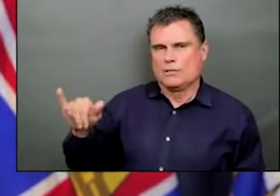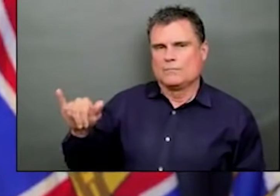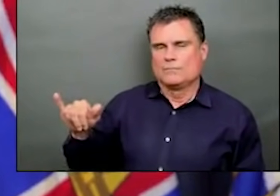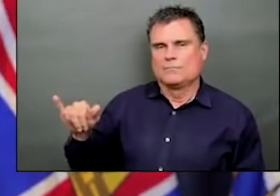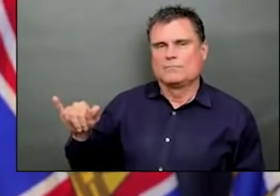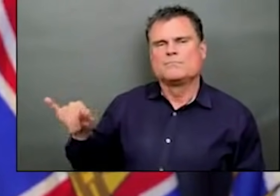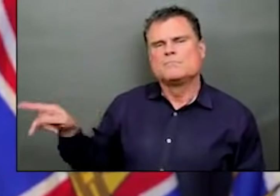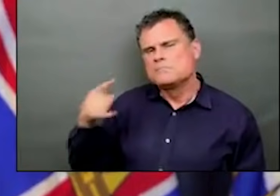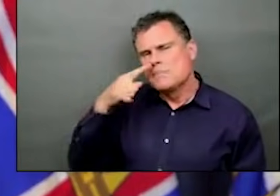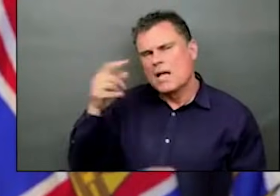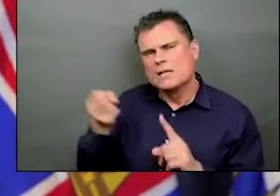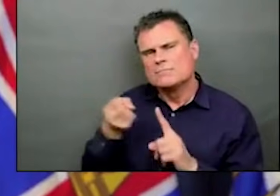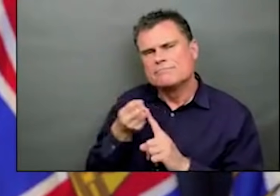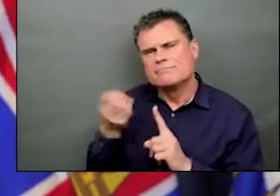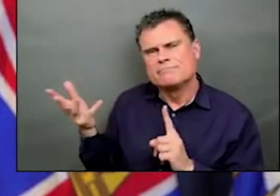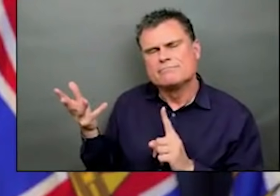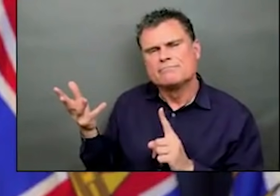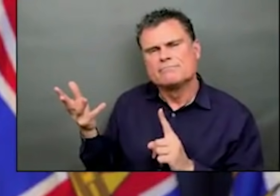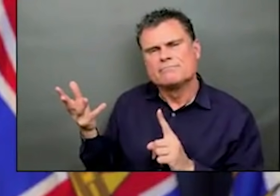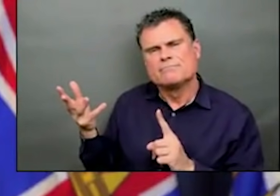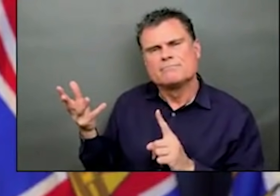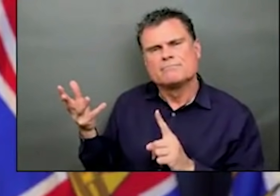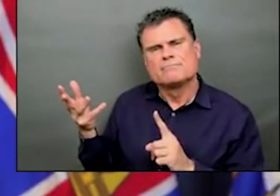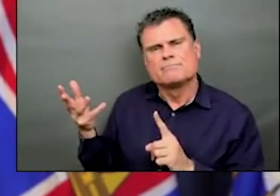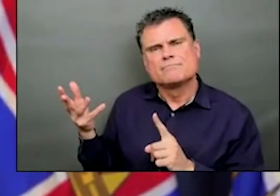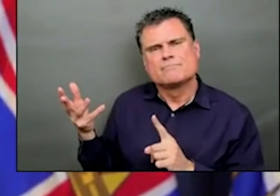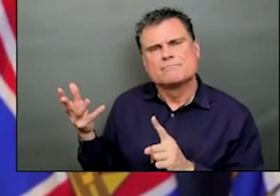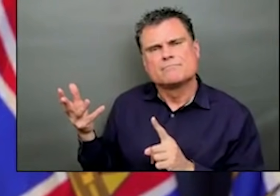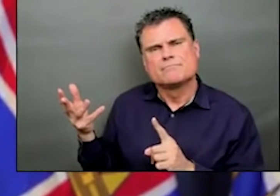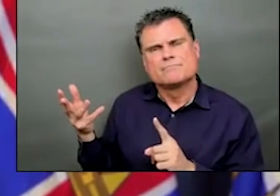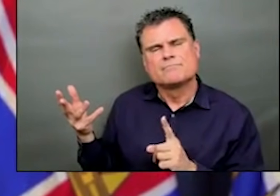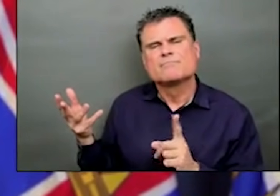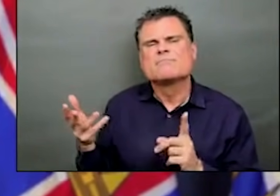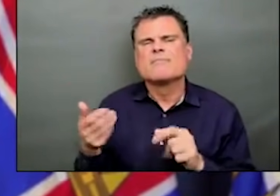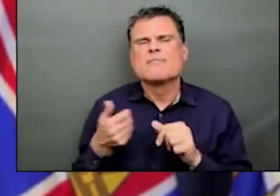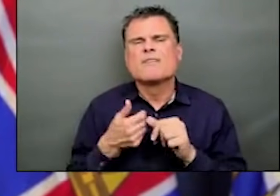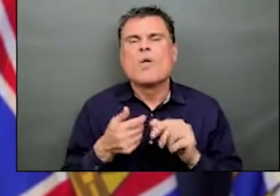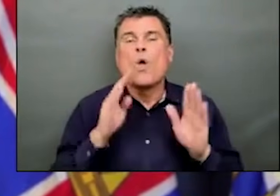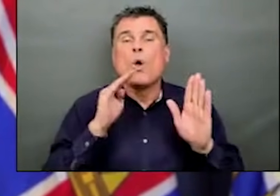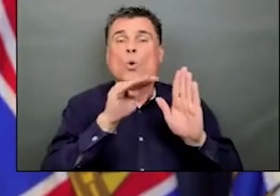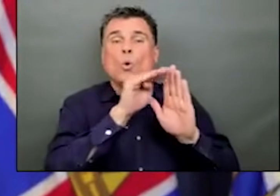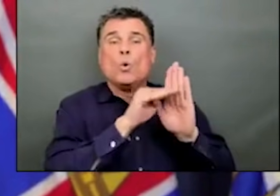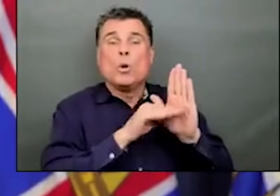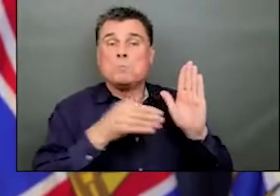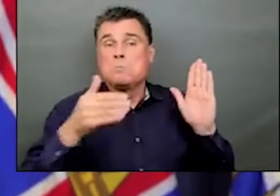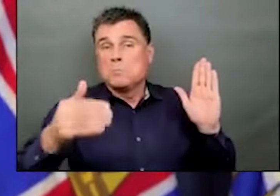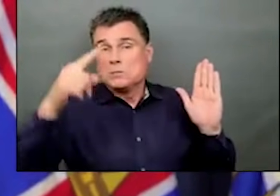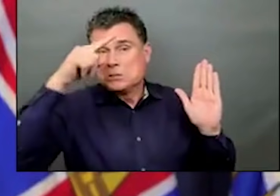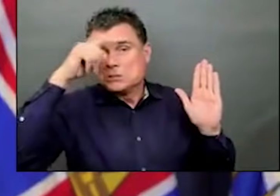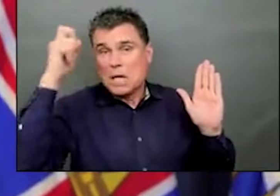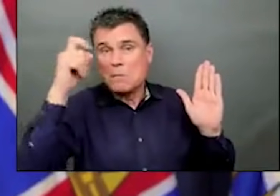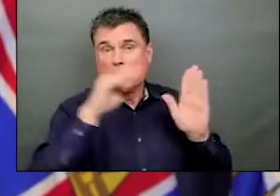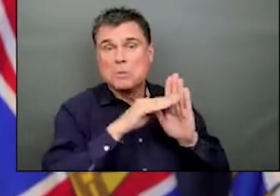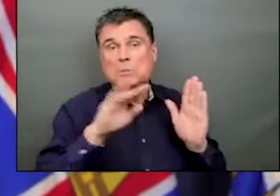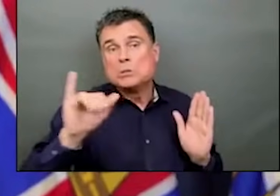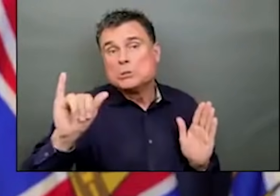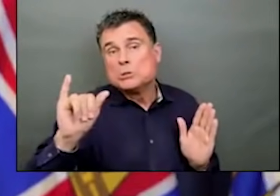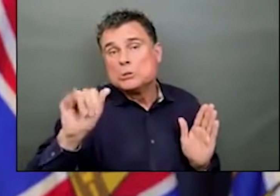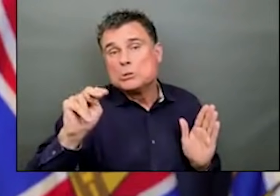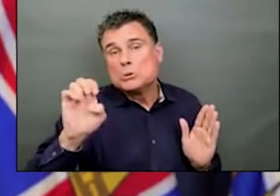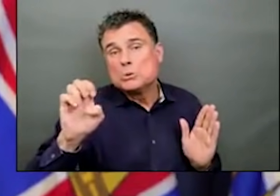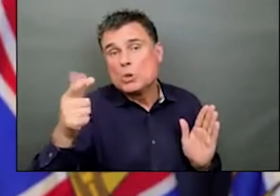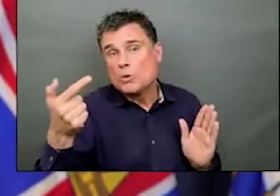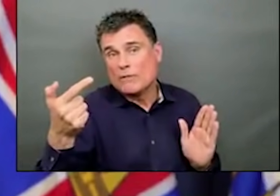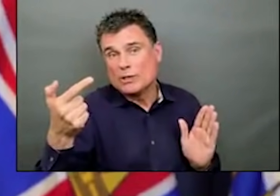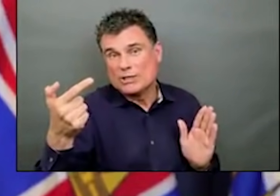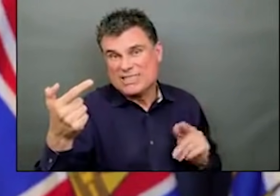where we might be at in terms of easing restrictions. You said earlier that by the summer, which would be sort of June 21st, we could expect some restrictions